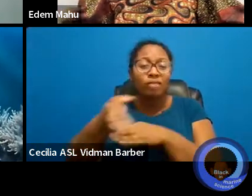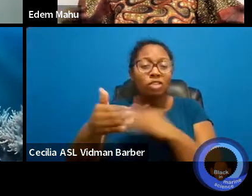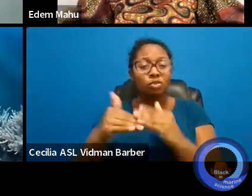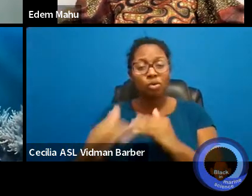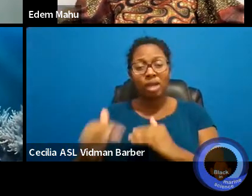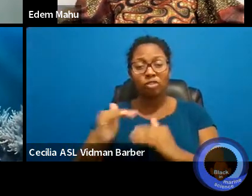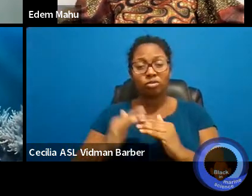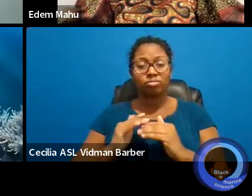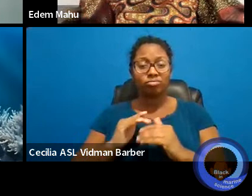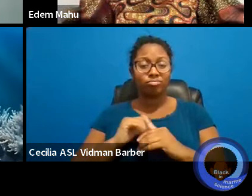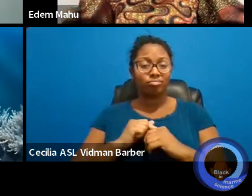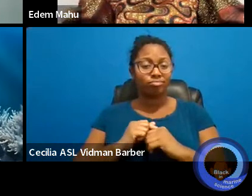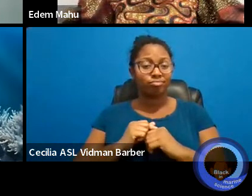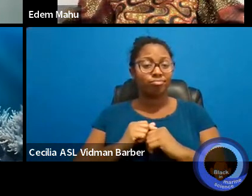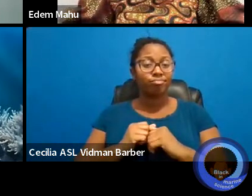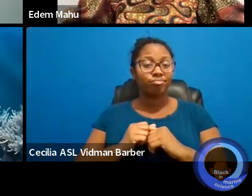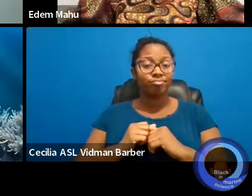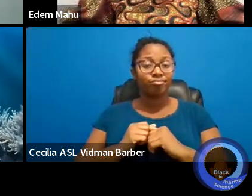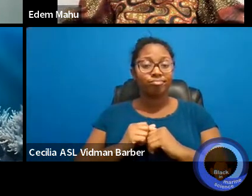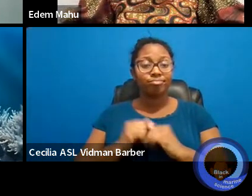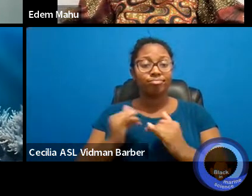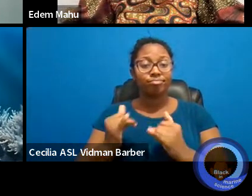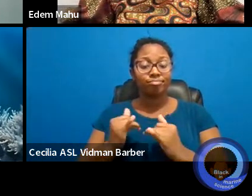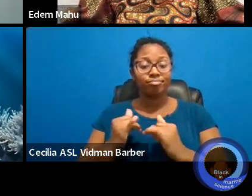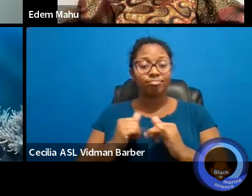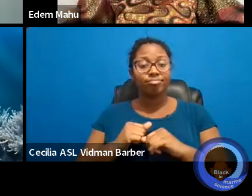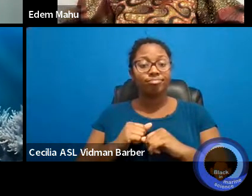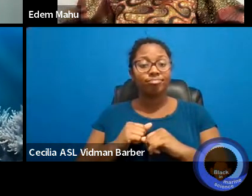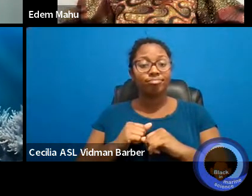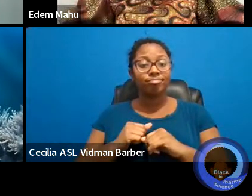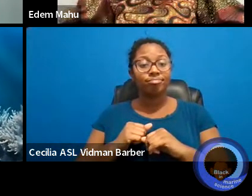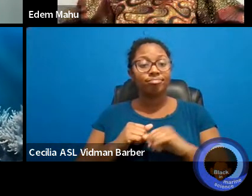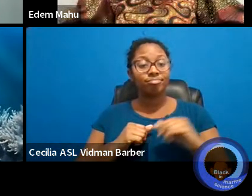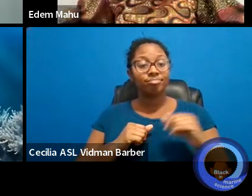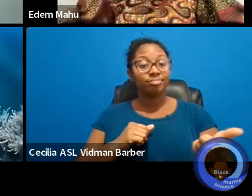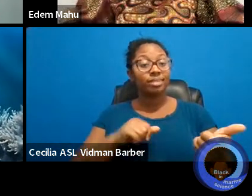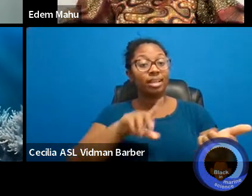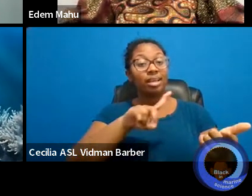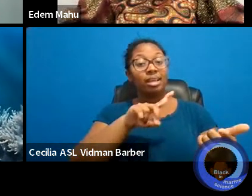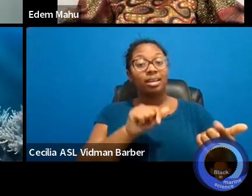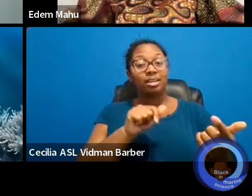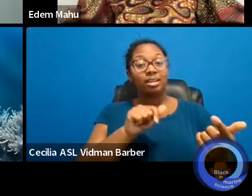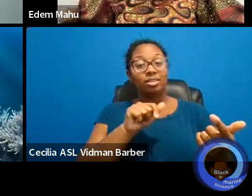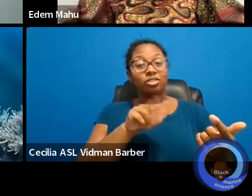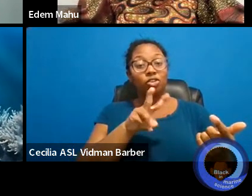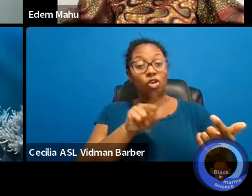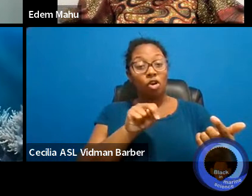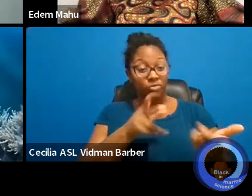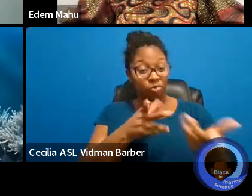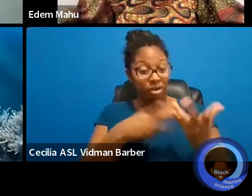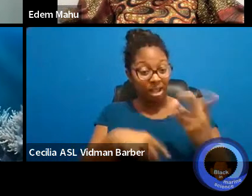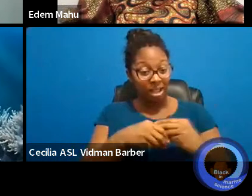career. Before I dive to you, Mr. Forbi, I'm sure Ms. Dawn would like to add something on it.